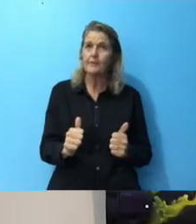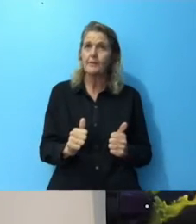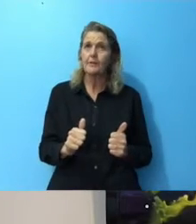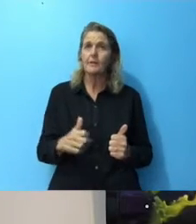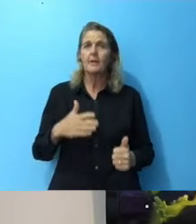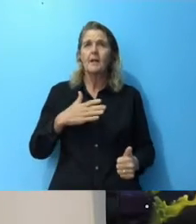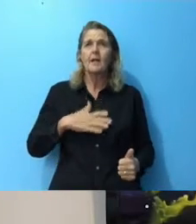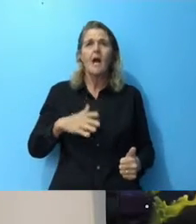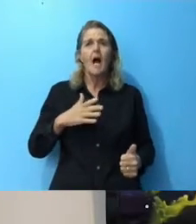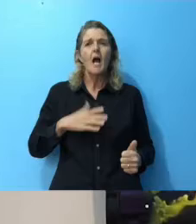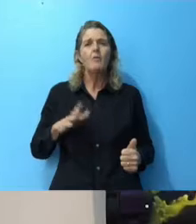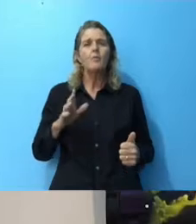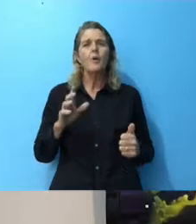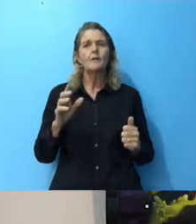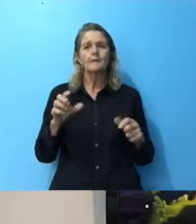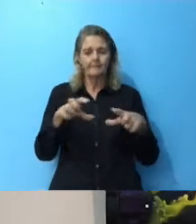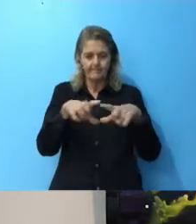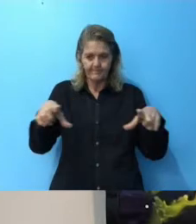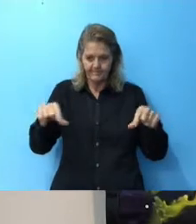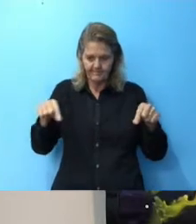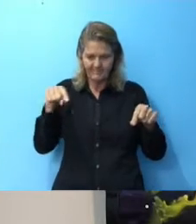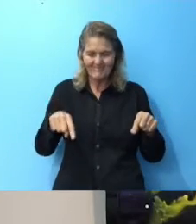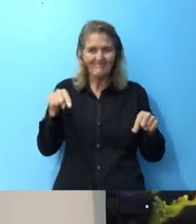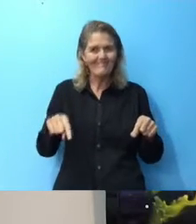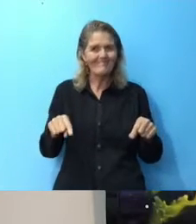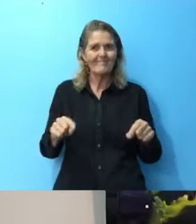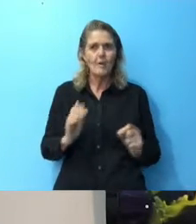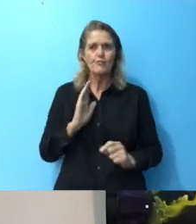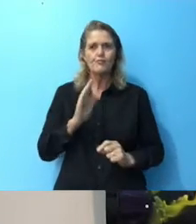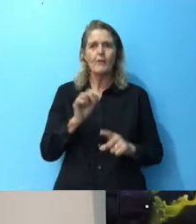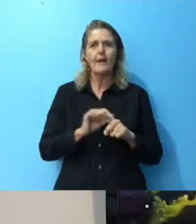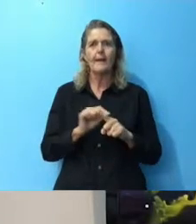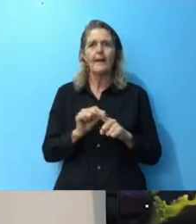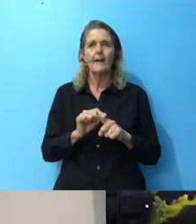a clear colour pop, it's important to wash my brush well.